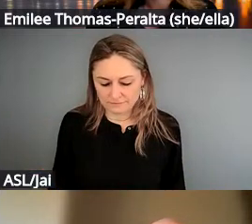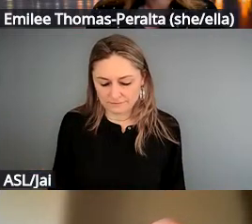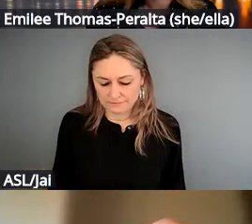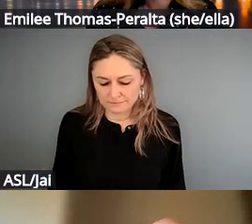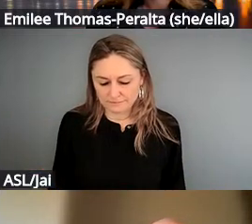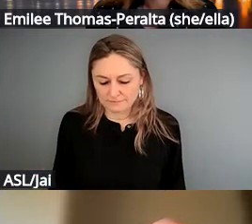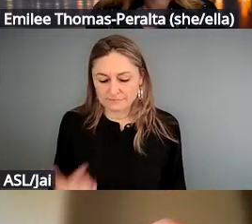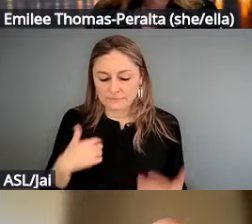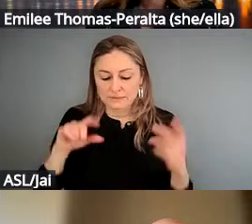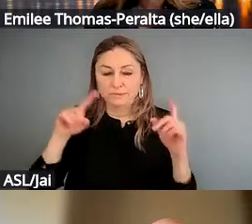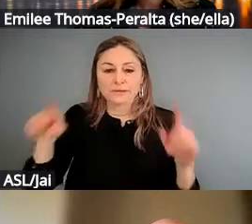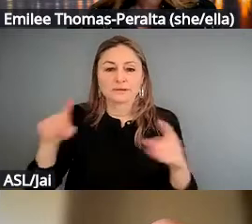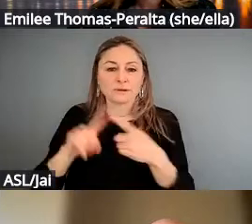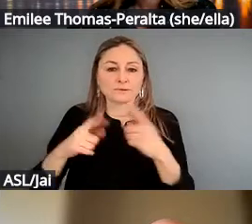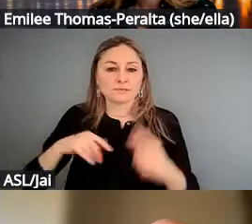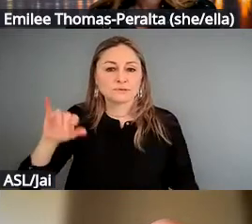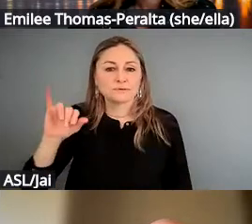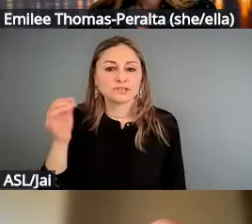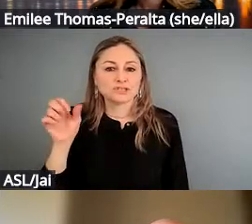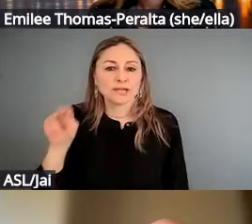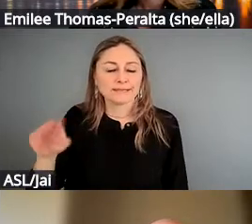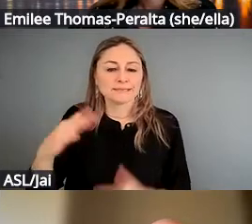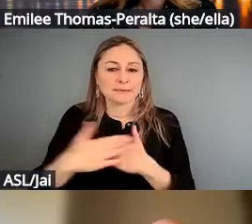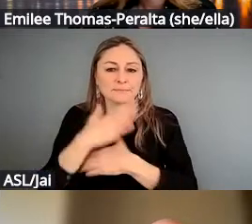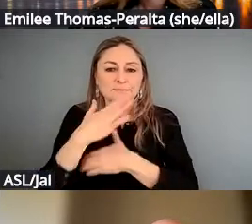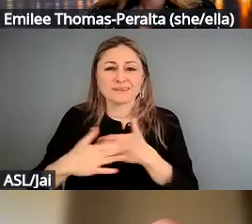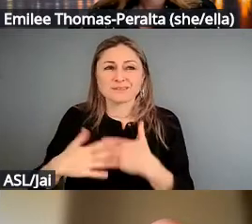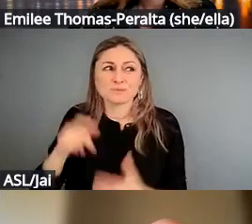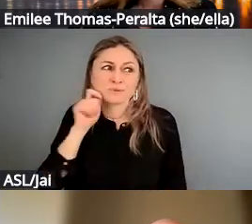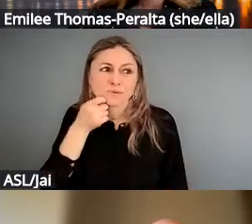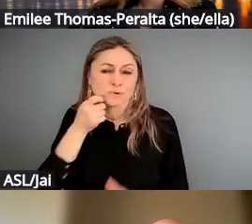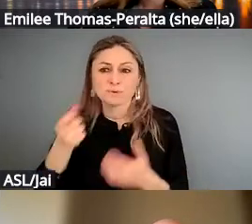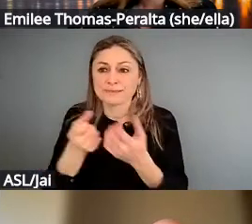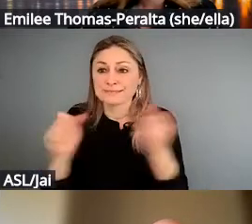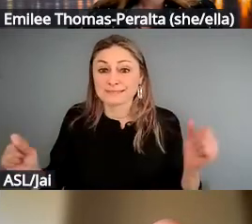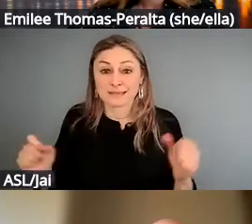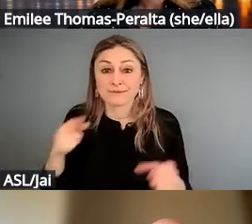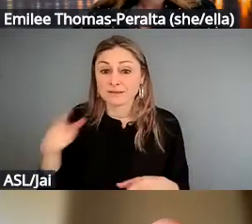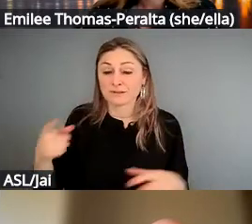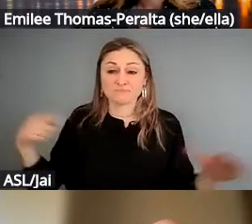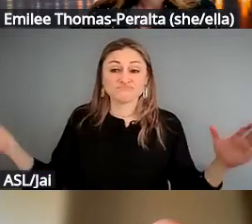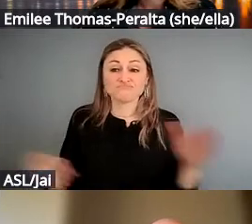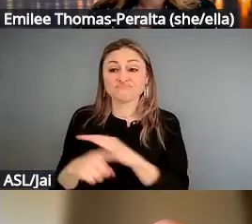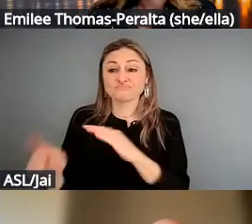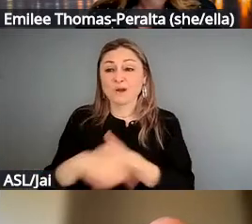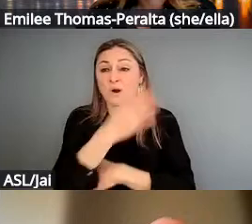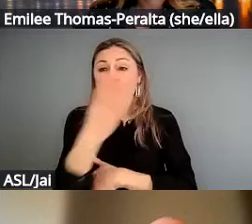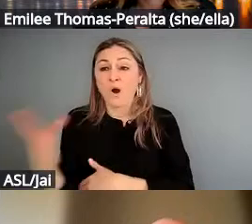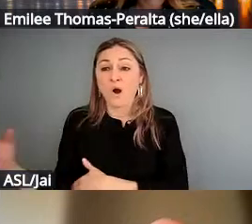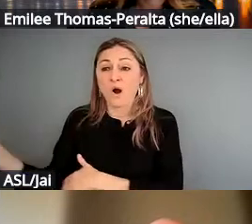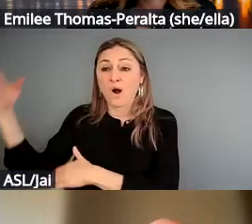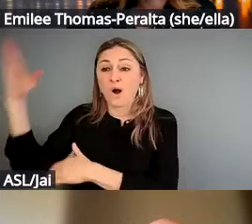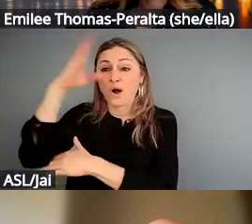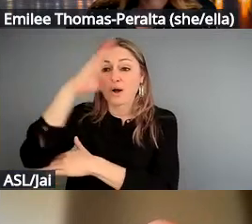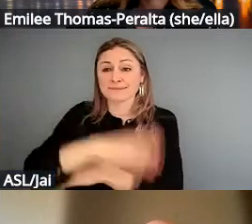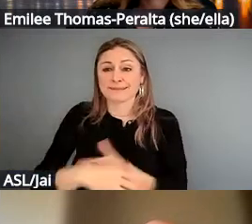Jansen Beach, and everything was cool and it was safe. And you can be gone all day long and nobody cared.